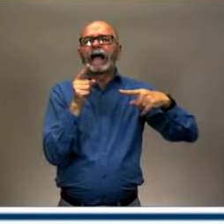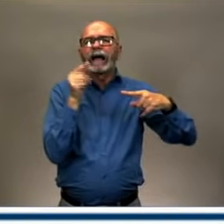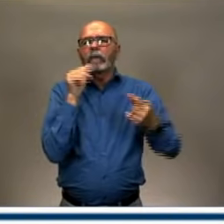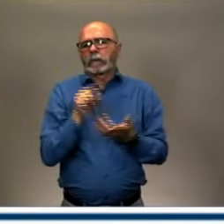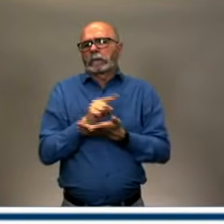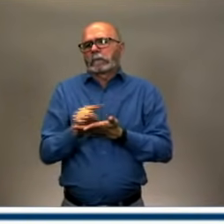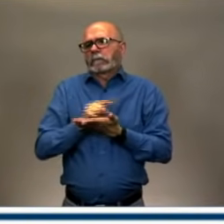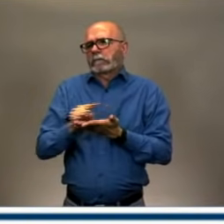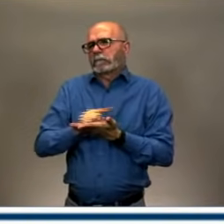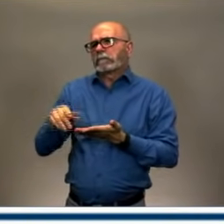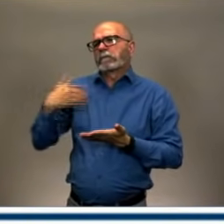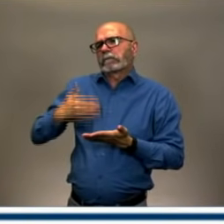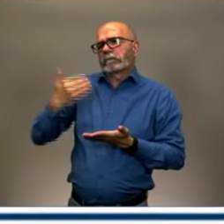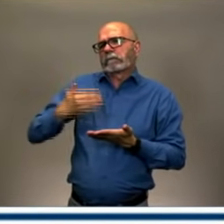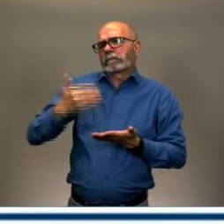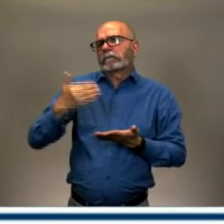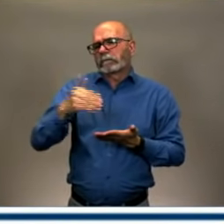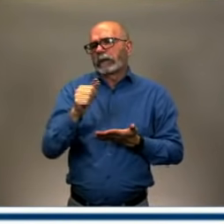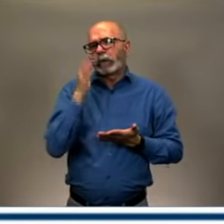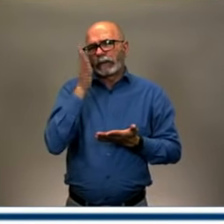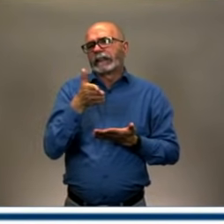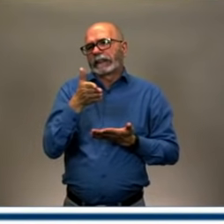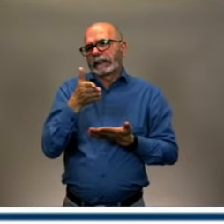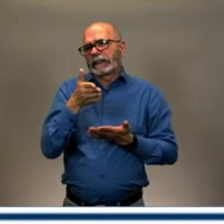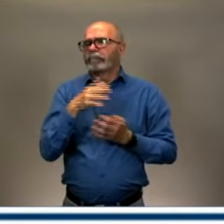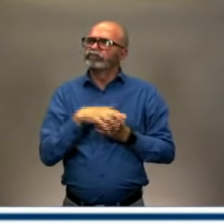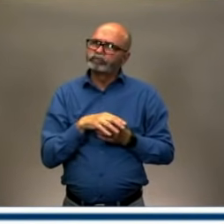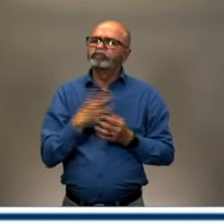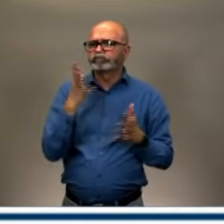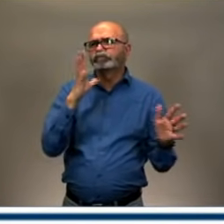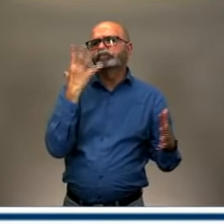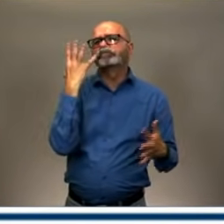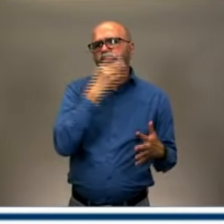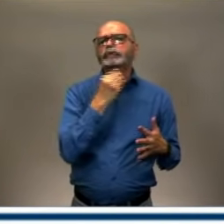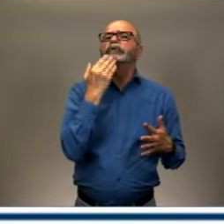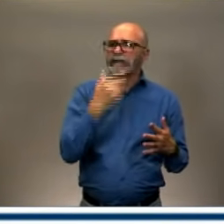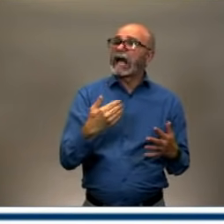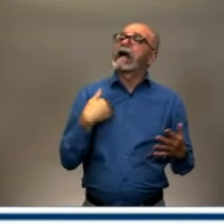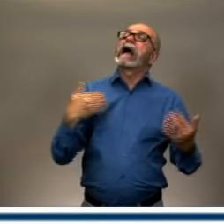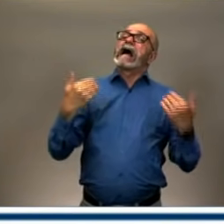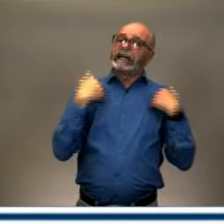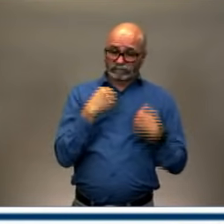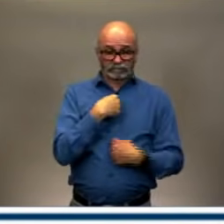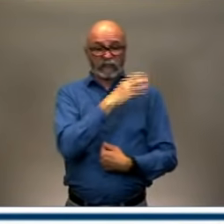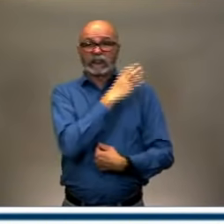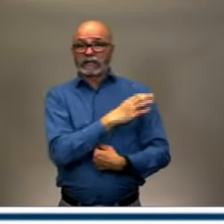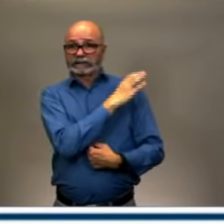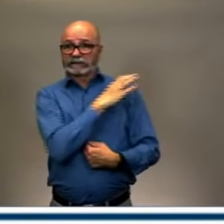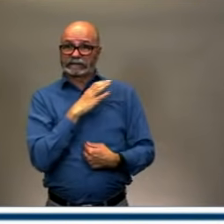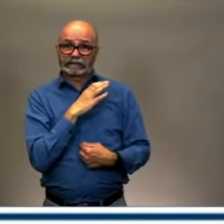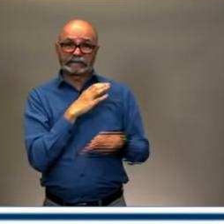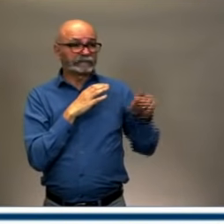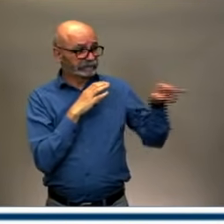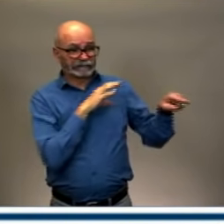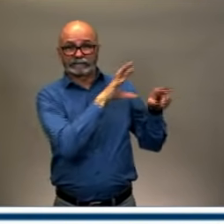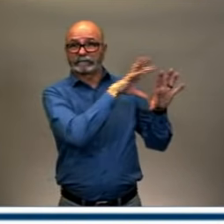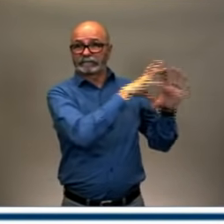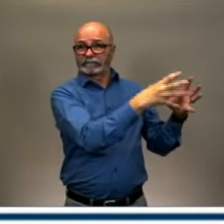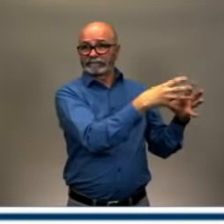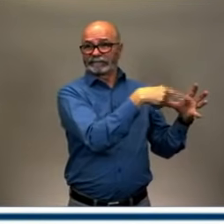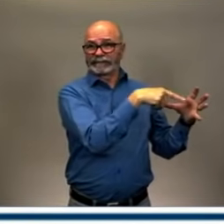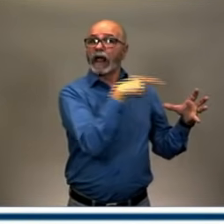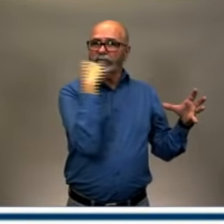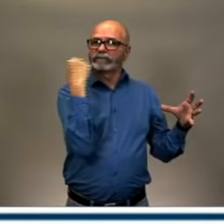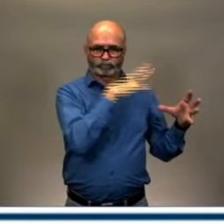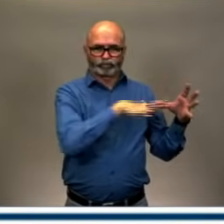that provided. We certainly are scheduling clinics at our certain base in Halifax,